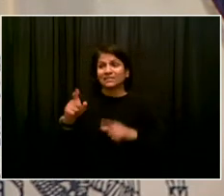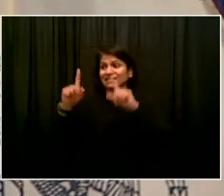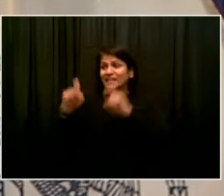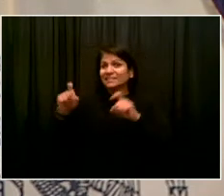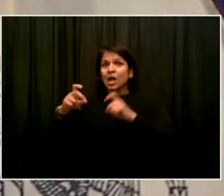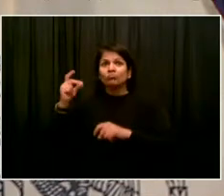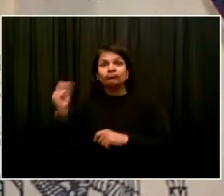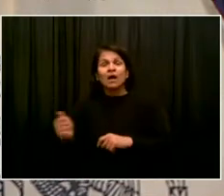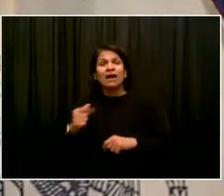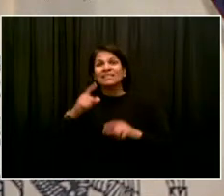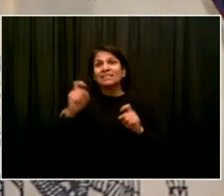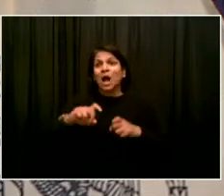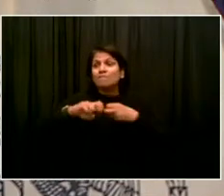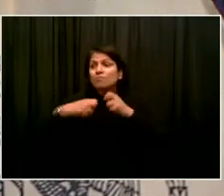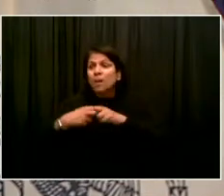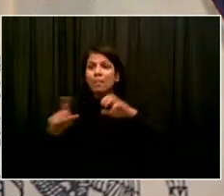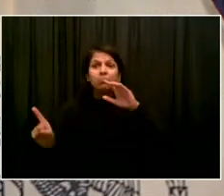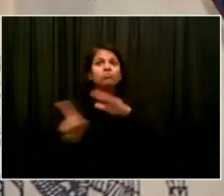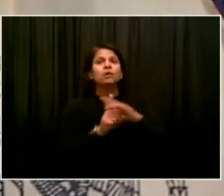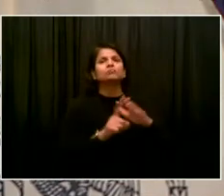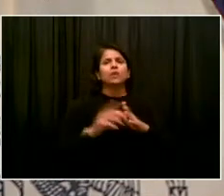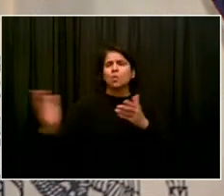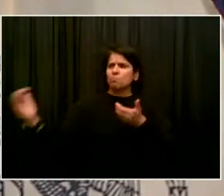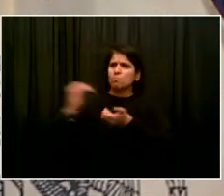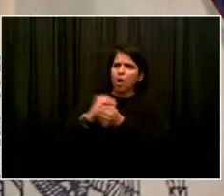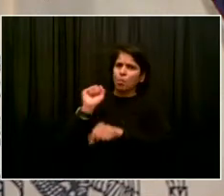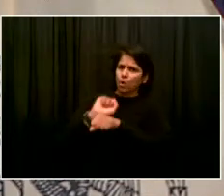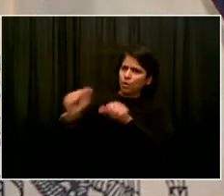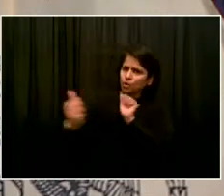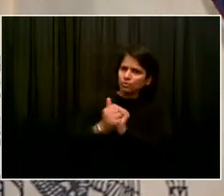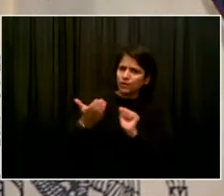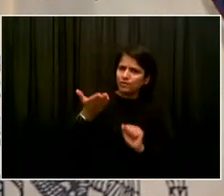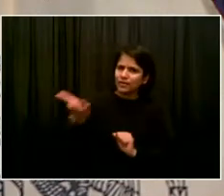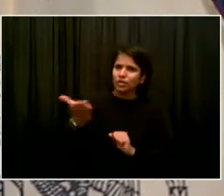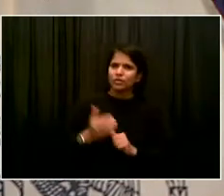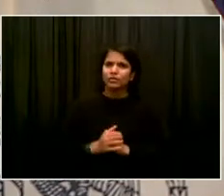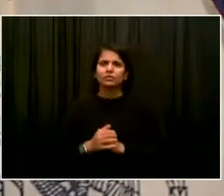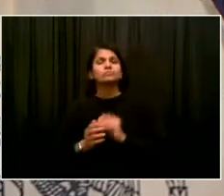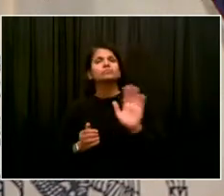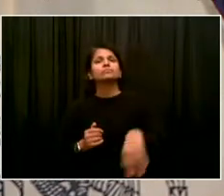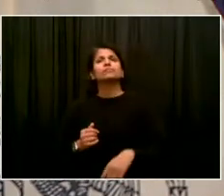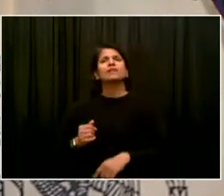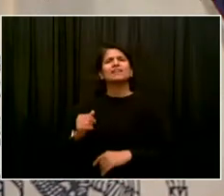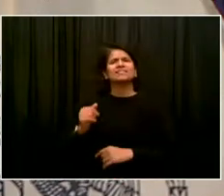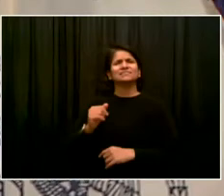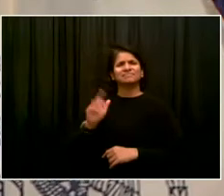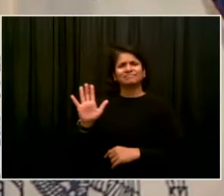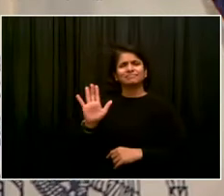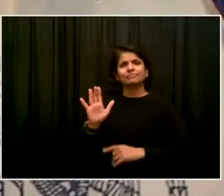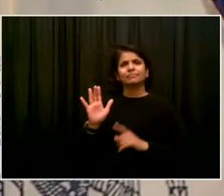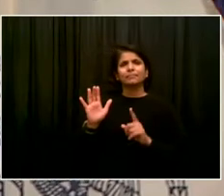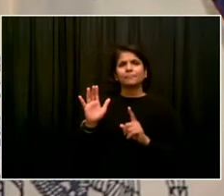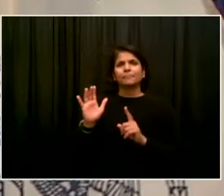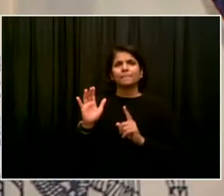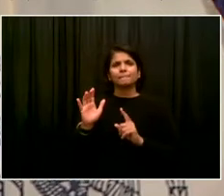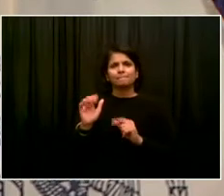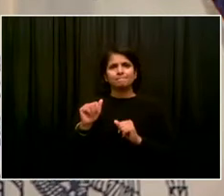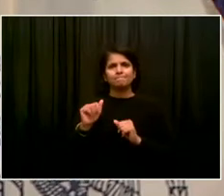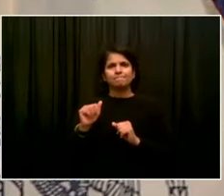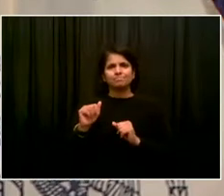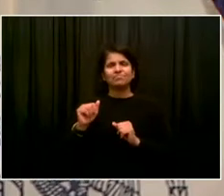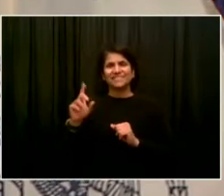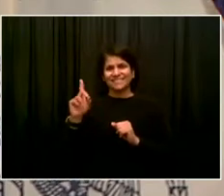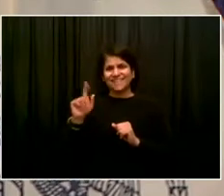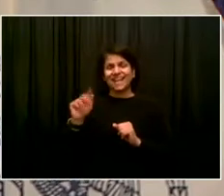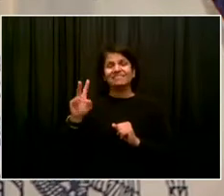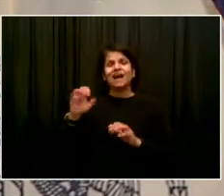to get it. But remember, I think one of the things, Dave, that's gotten a little left out here in the whole dialogue is school communities are very, very engaged